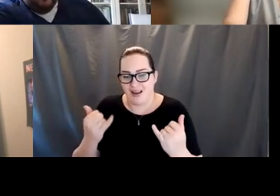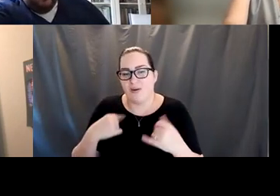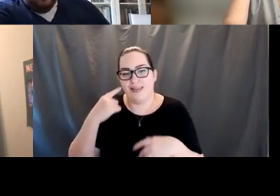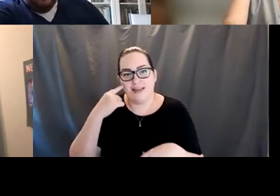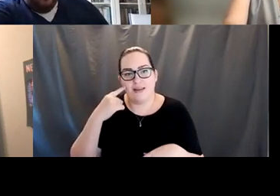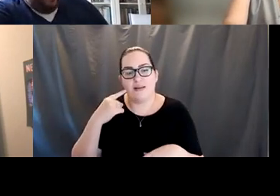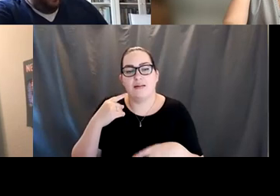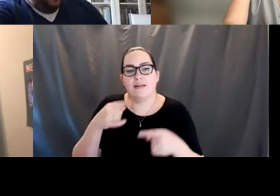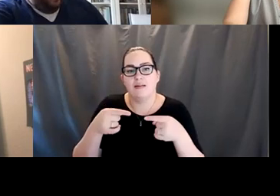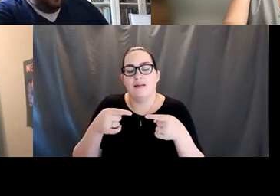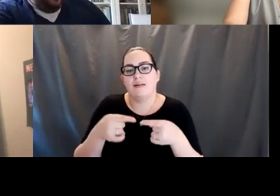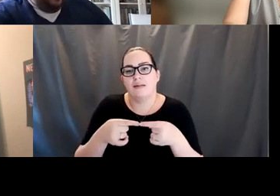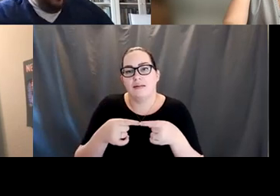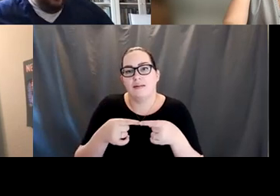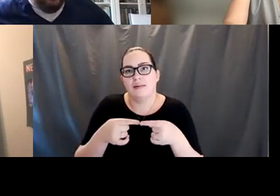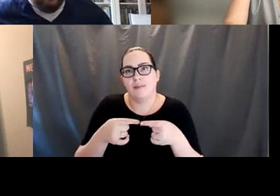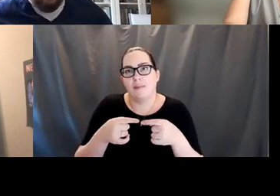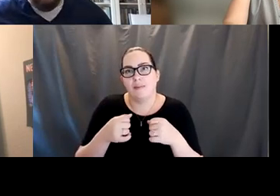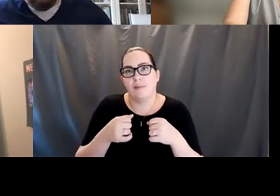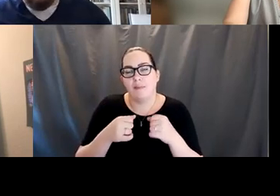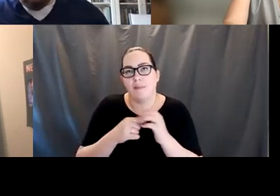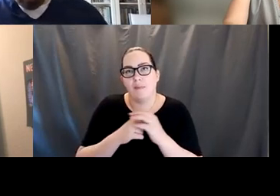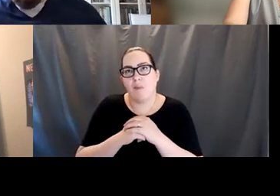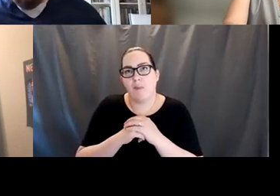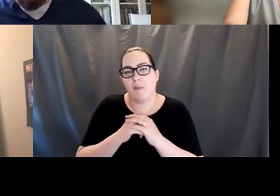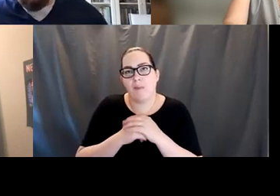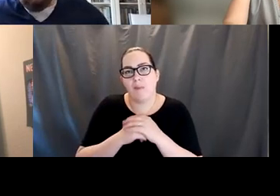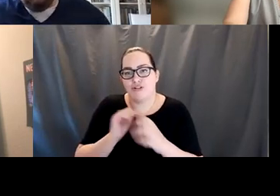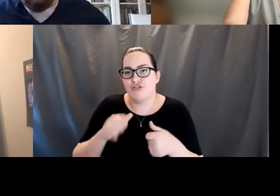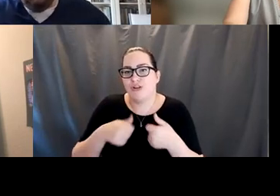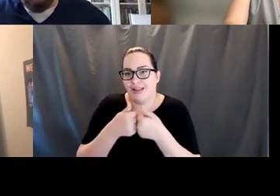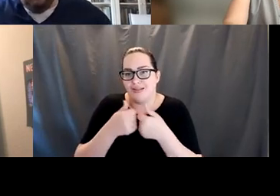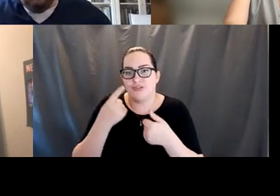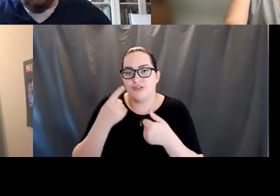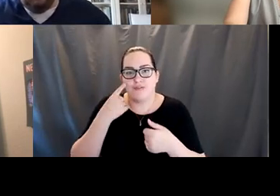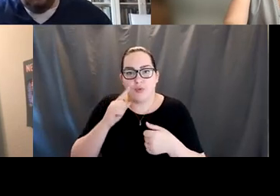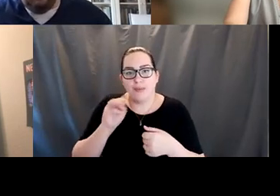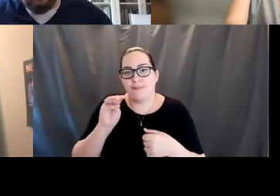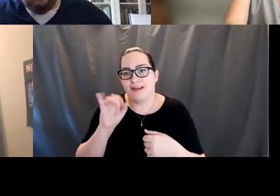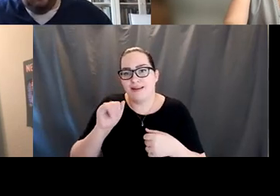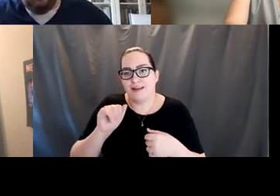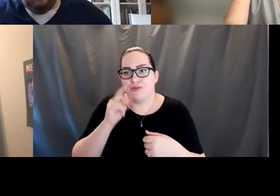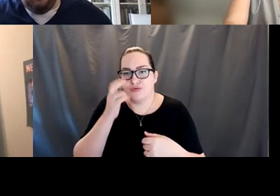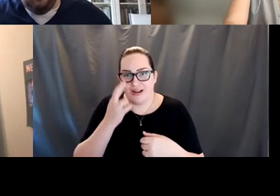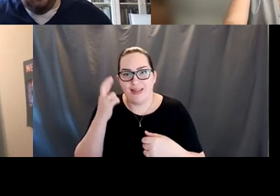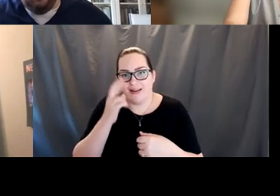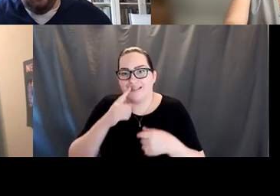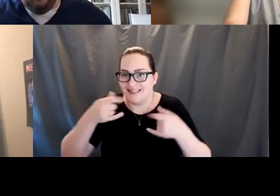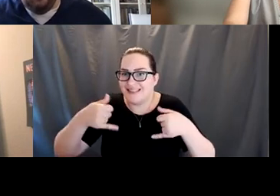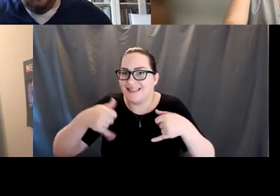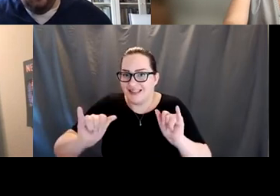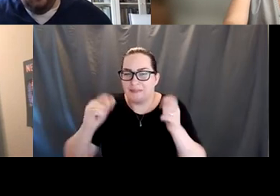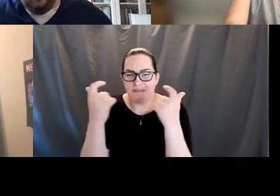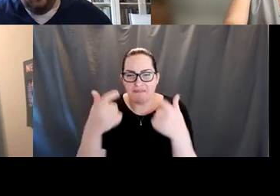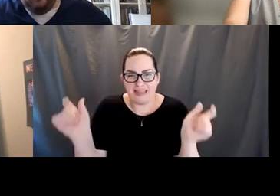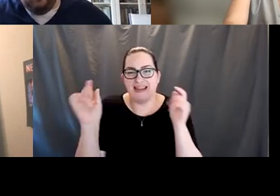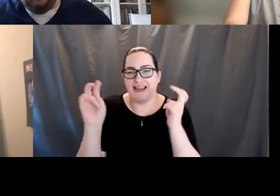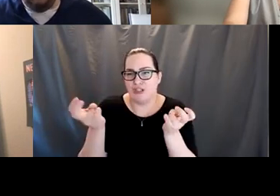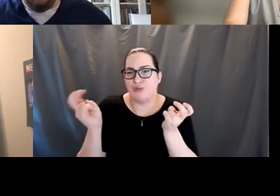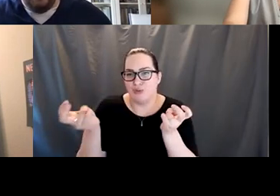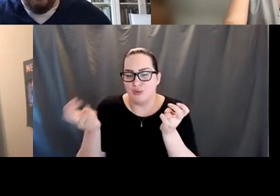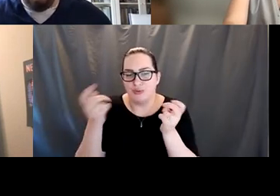and that you finally had the chance to bring awareness to this issue? I it was high. I'm still high when I think about it.